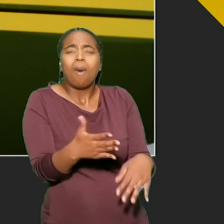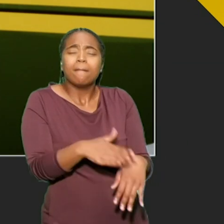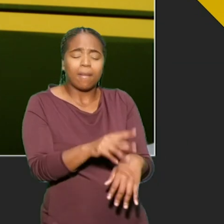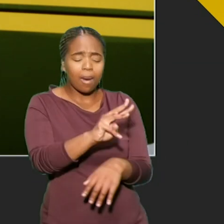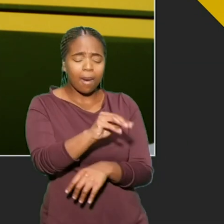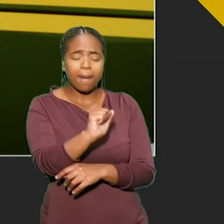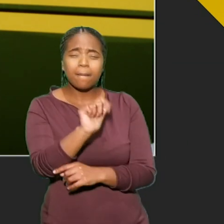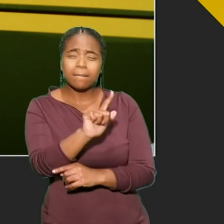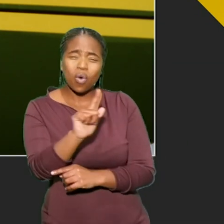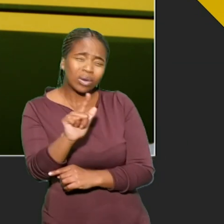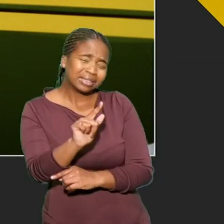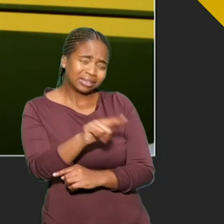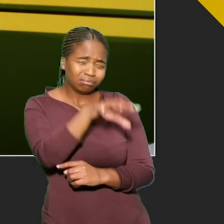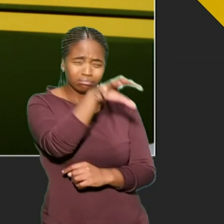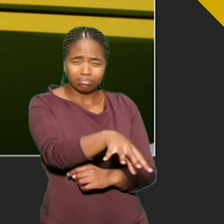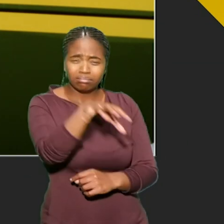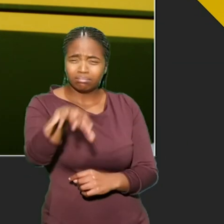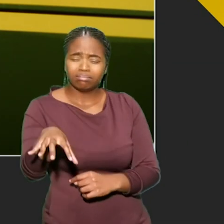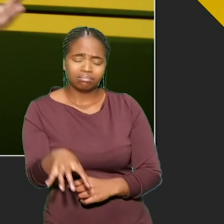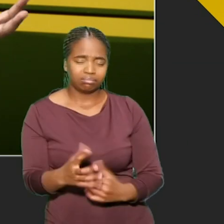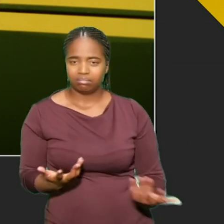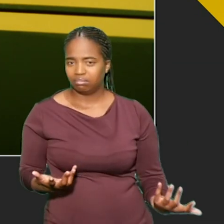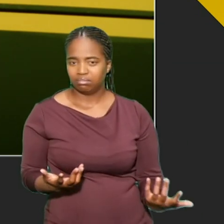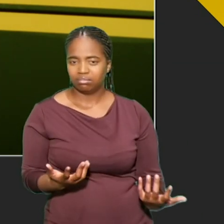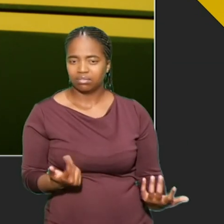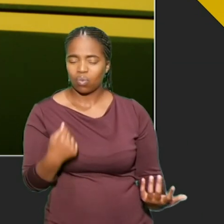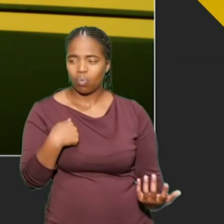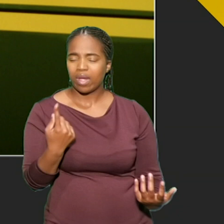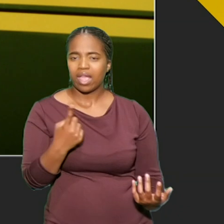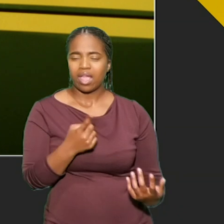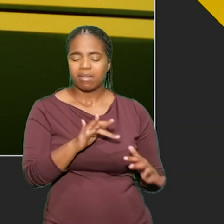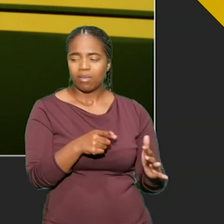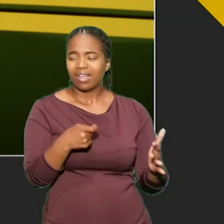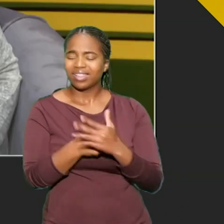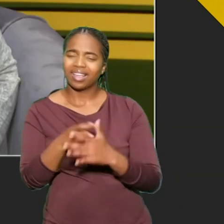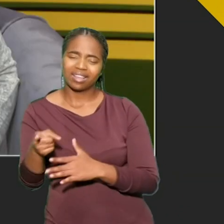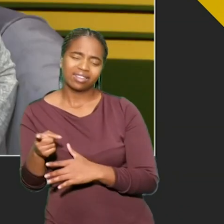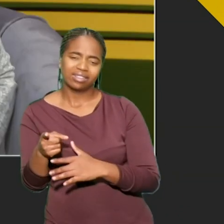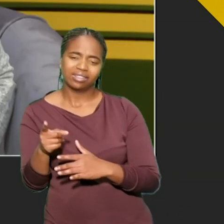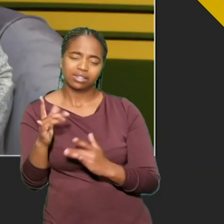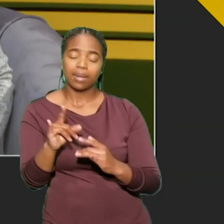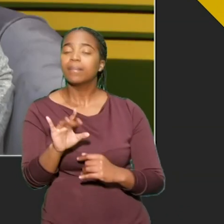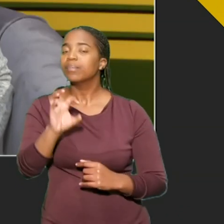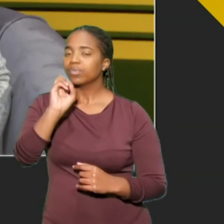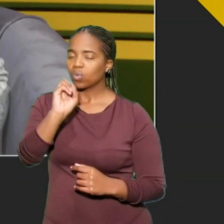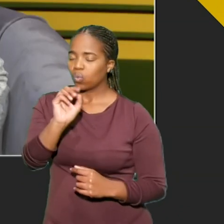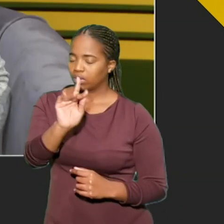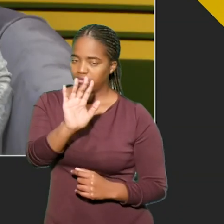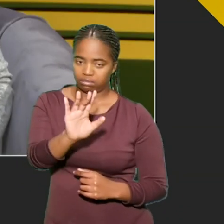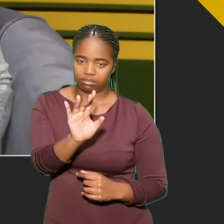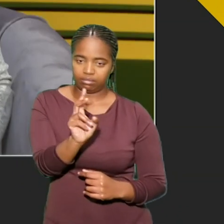are built in townships, rural areas where they're taking money out of the community. But let's and